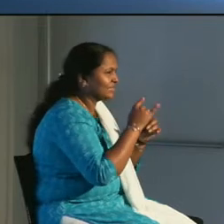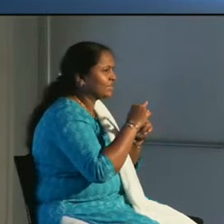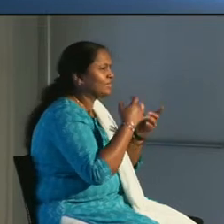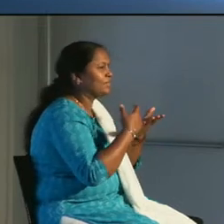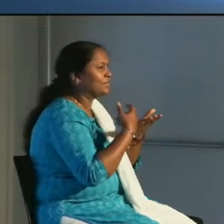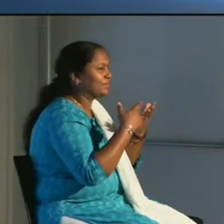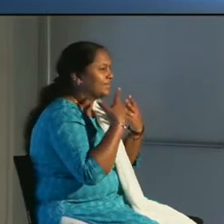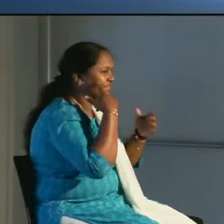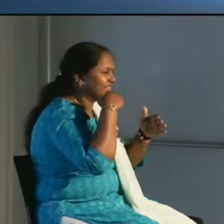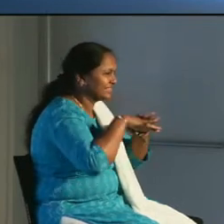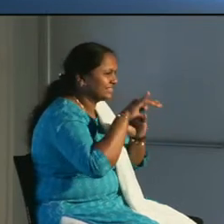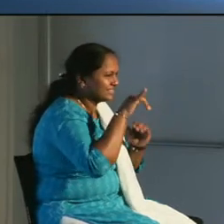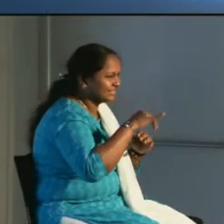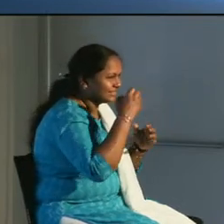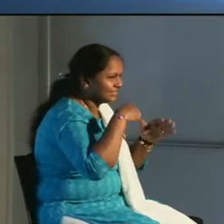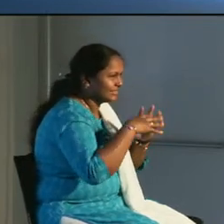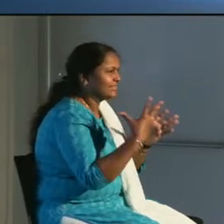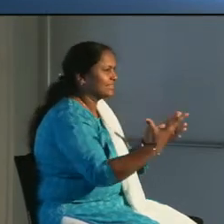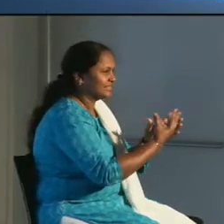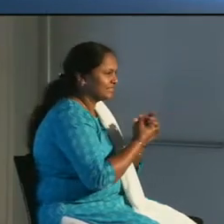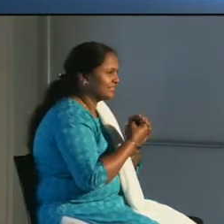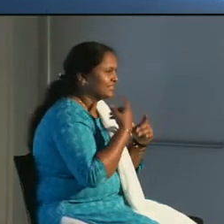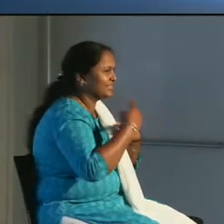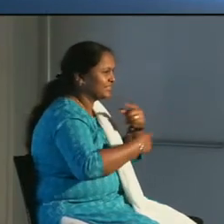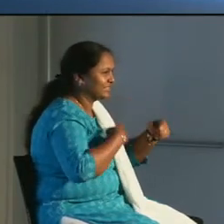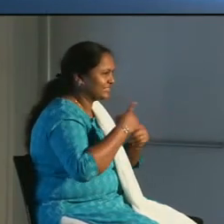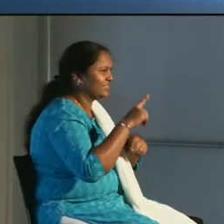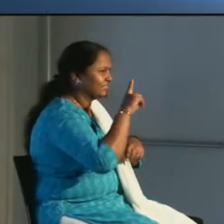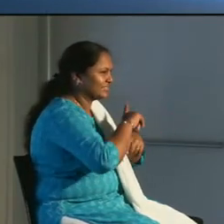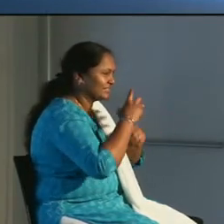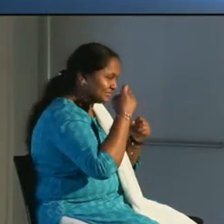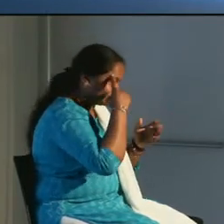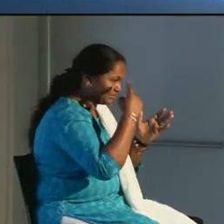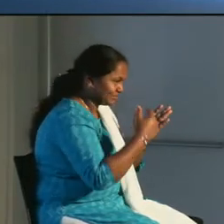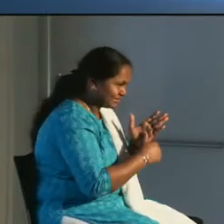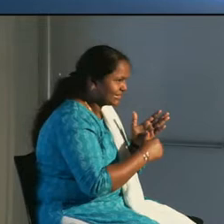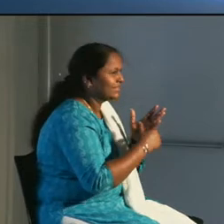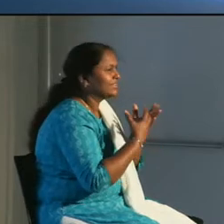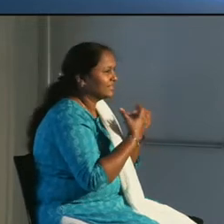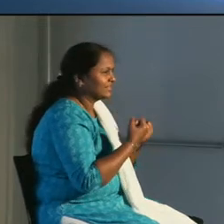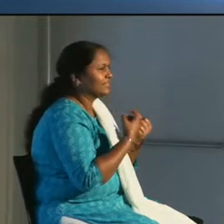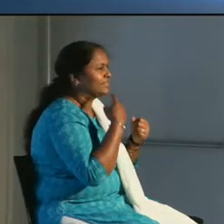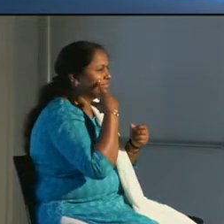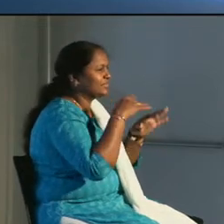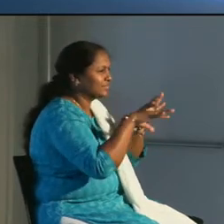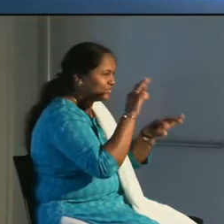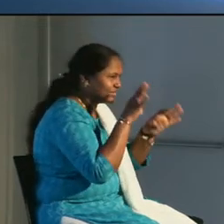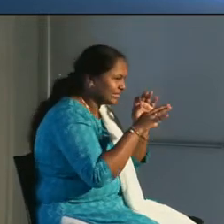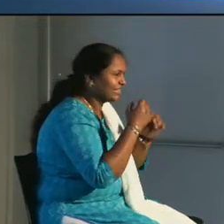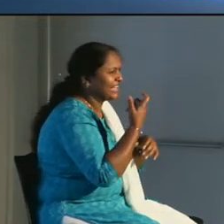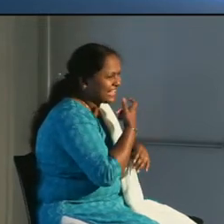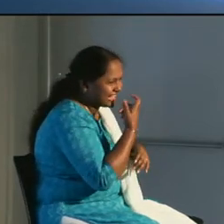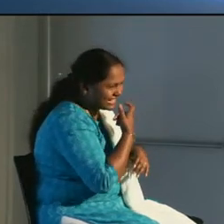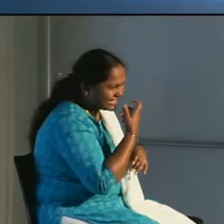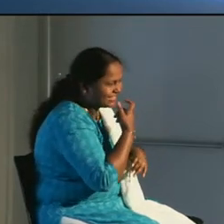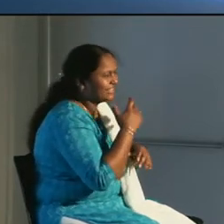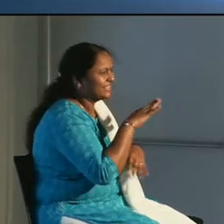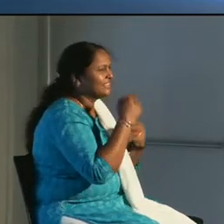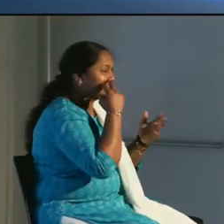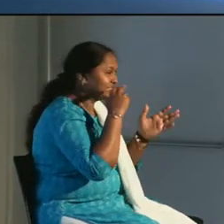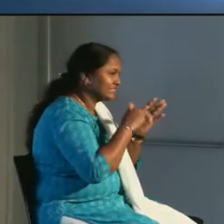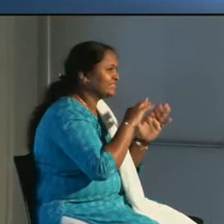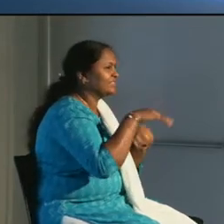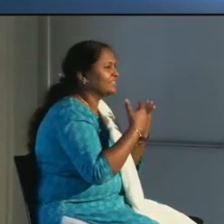within Yalahanka, and we gathered and we met every day for a month, and we formed the Ha Ha Ha Sangha to also see